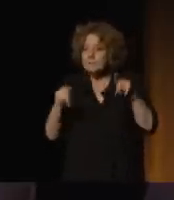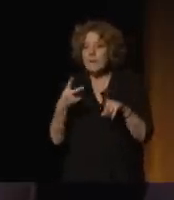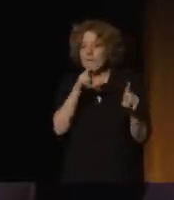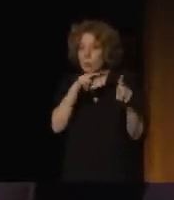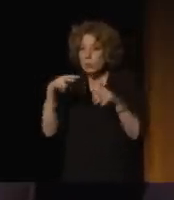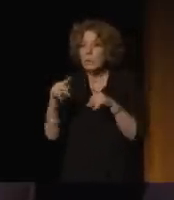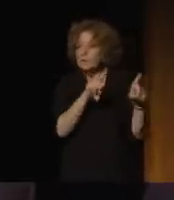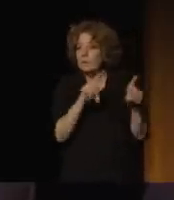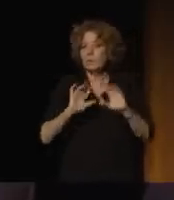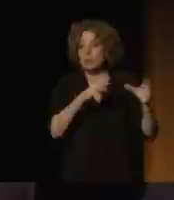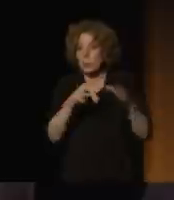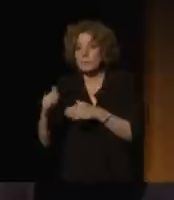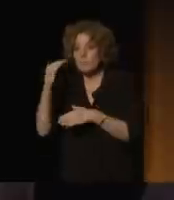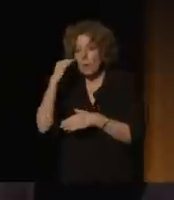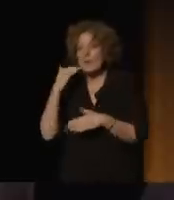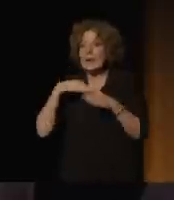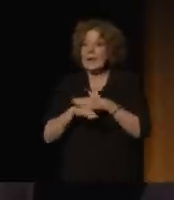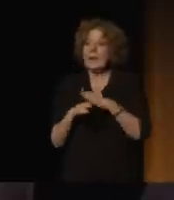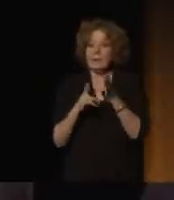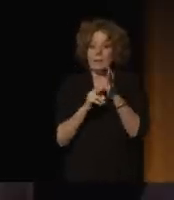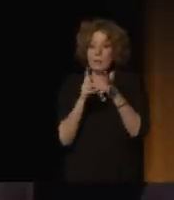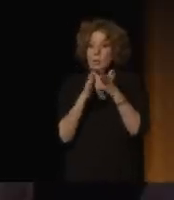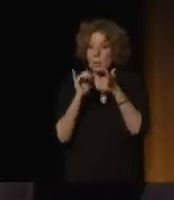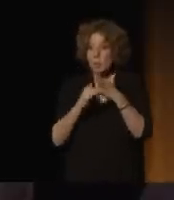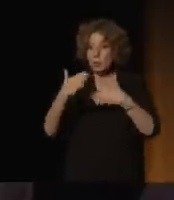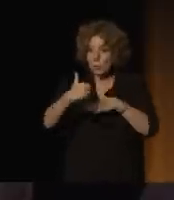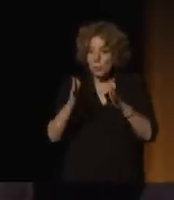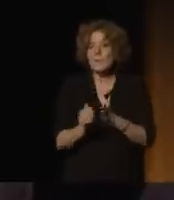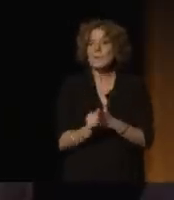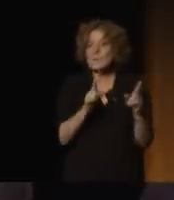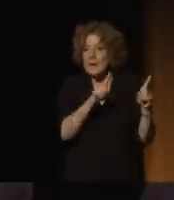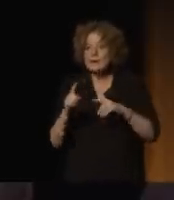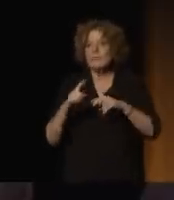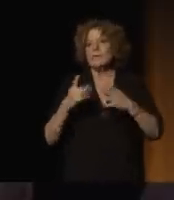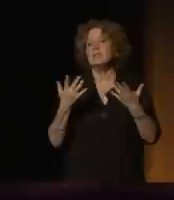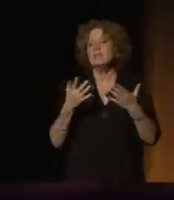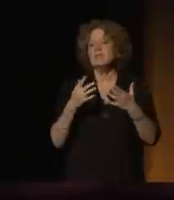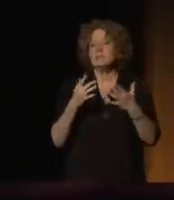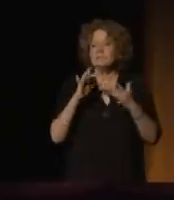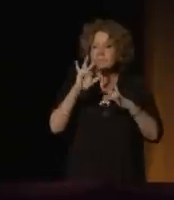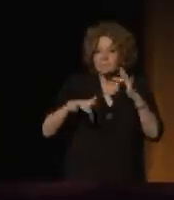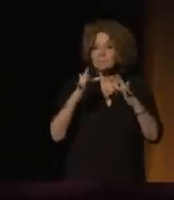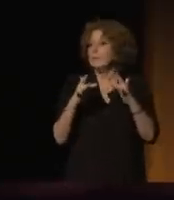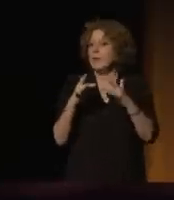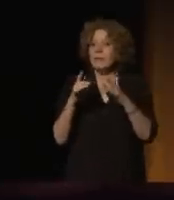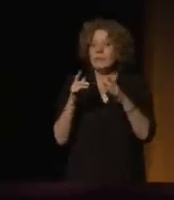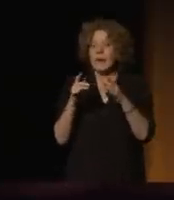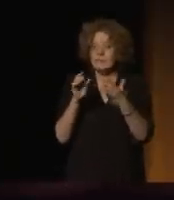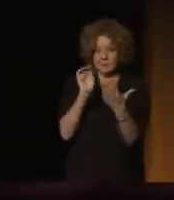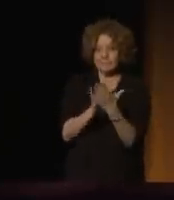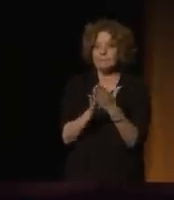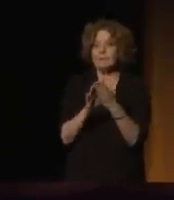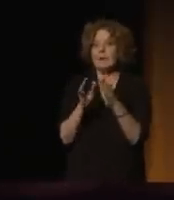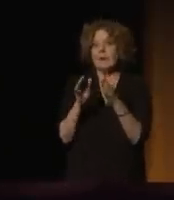diverse groups of women in the newsroom and through the all the various platforms the New York Times operates on. But it came out,